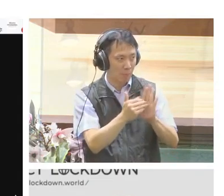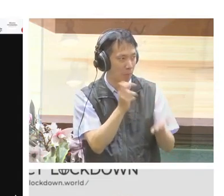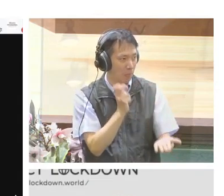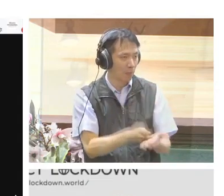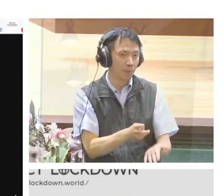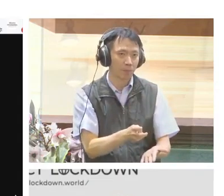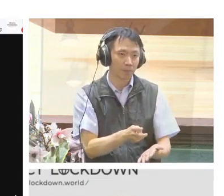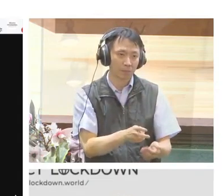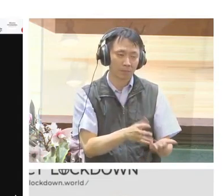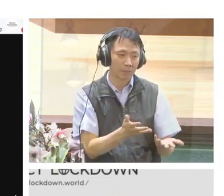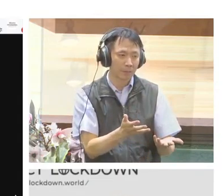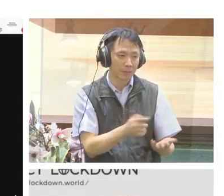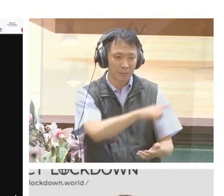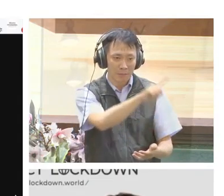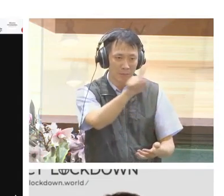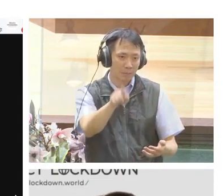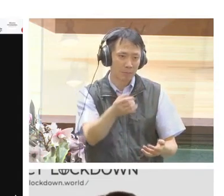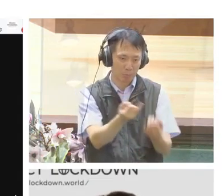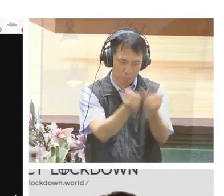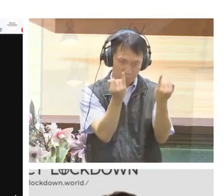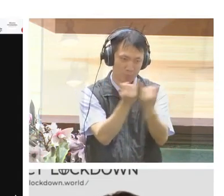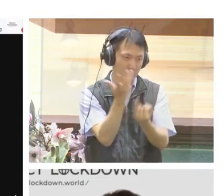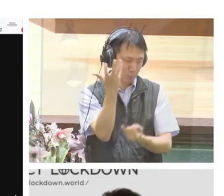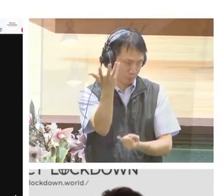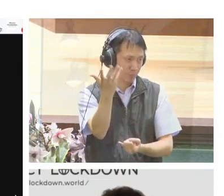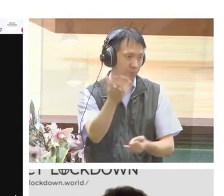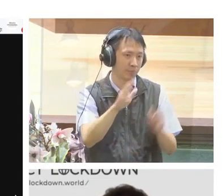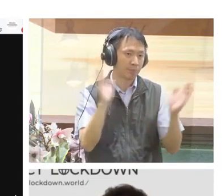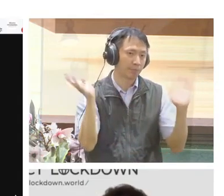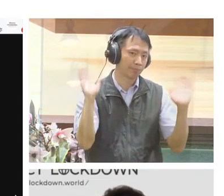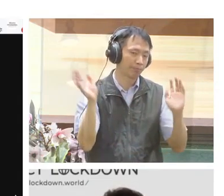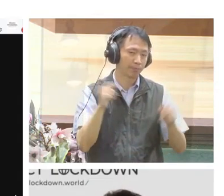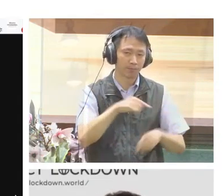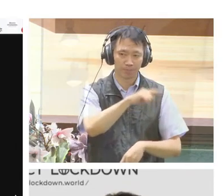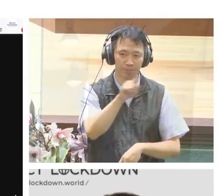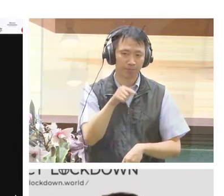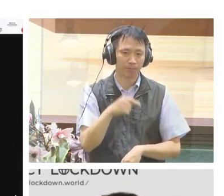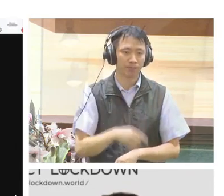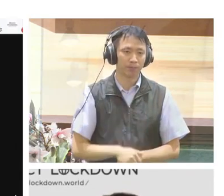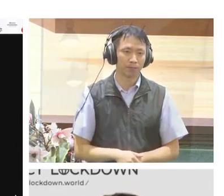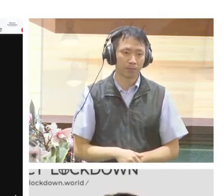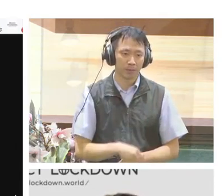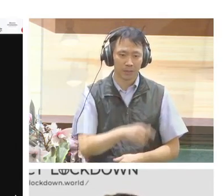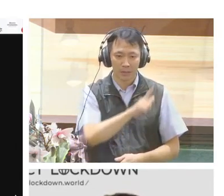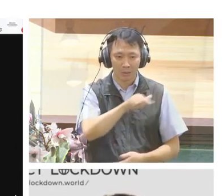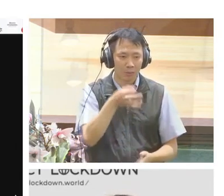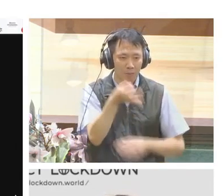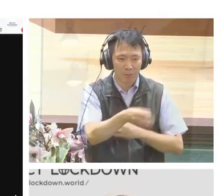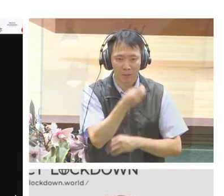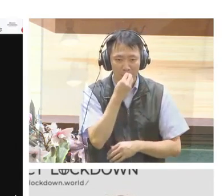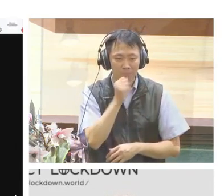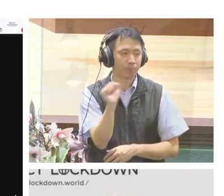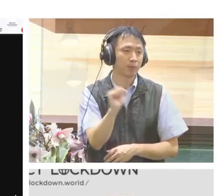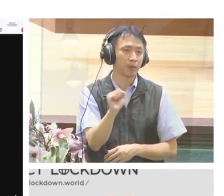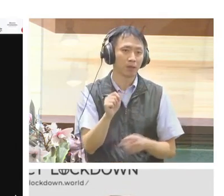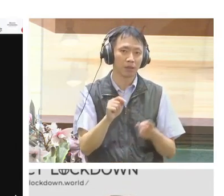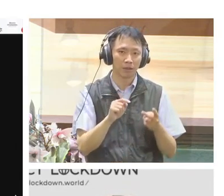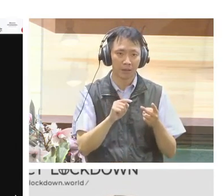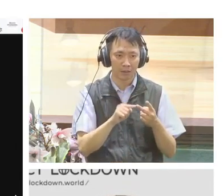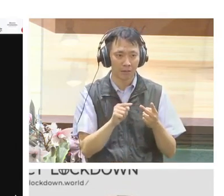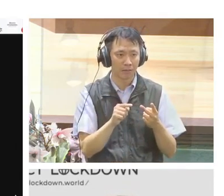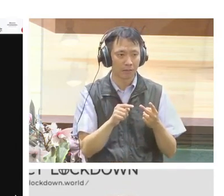food to do this. And so what it meant was that these women, not only were they, you know, in unsafe, polluted areas, but they were away